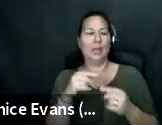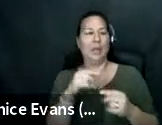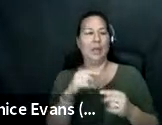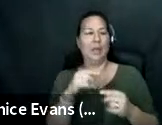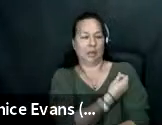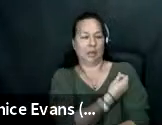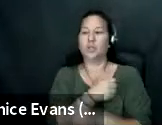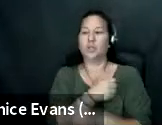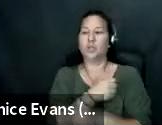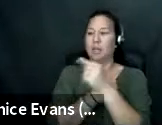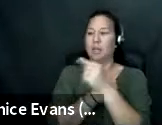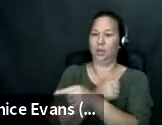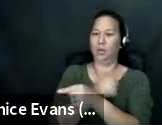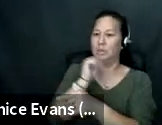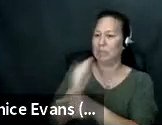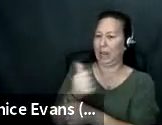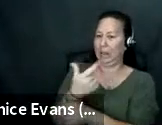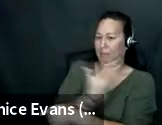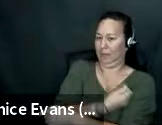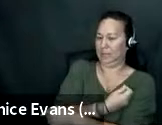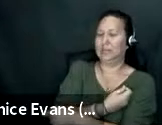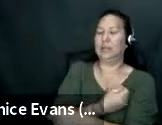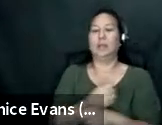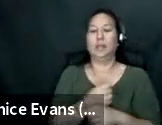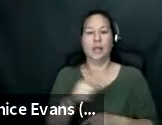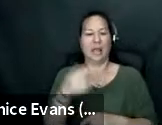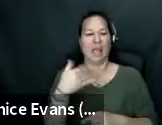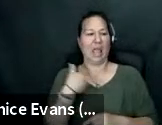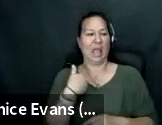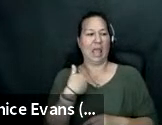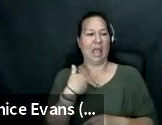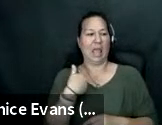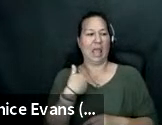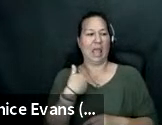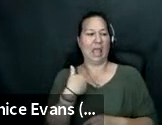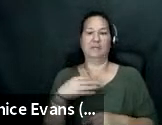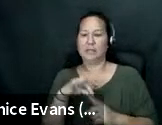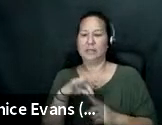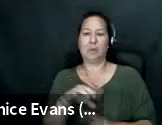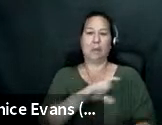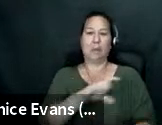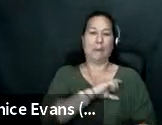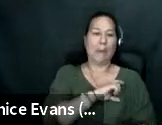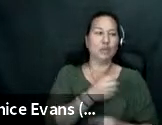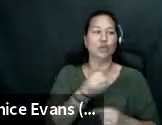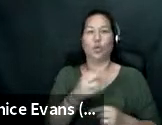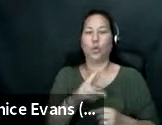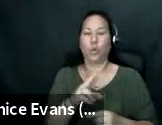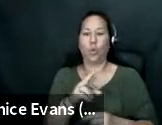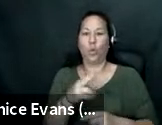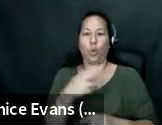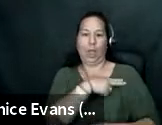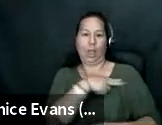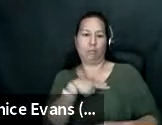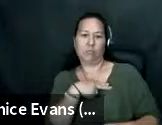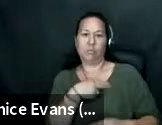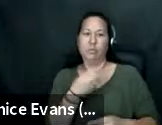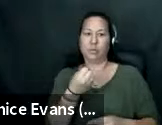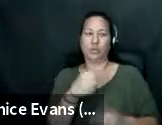a mask while indoors? Would issuing special badges to those vaccinated be a best practice or acceptable practice?